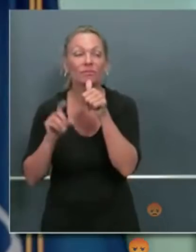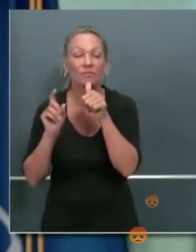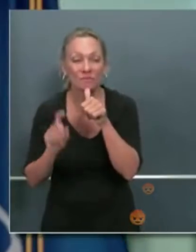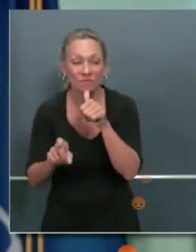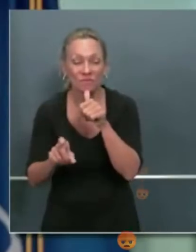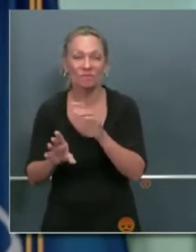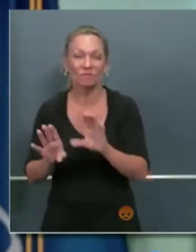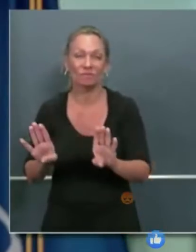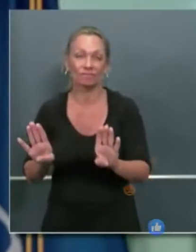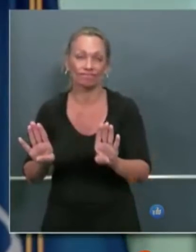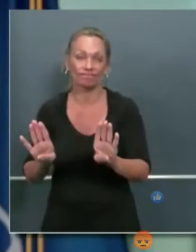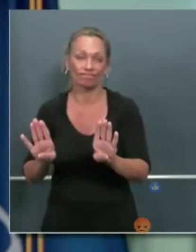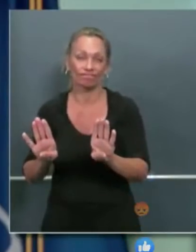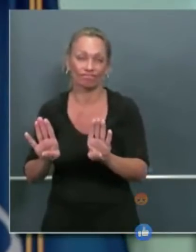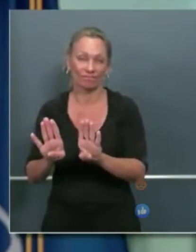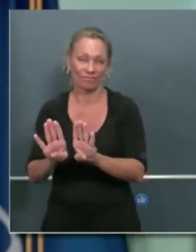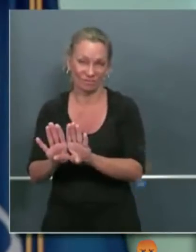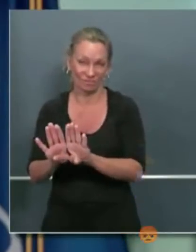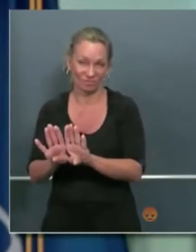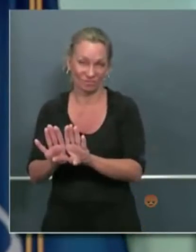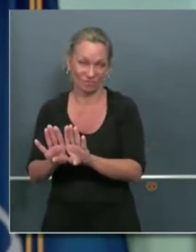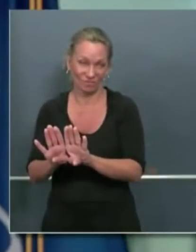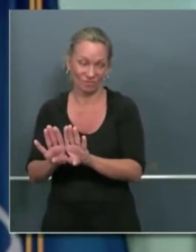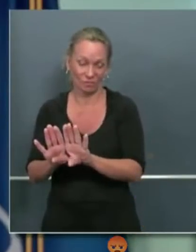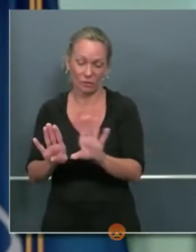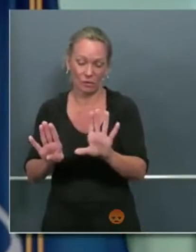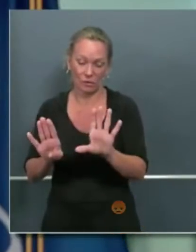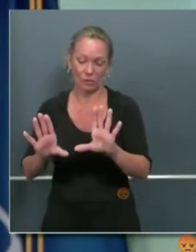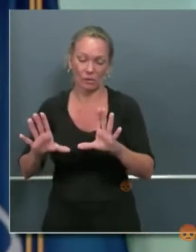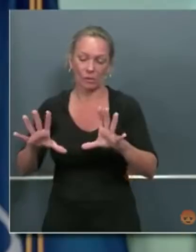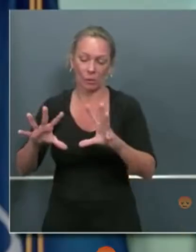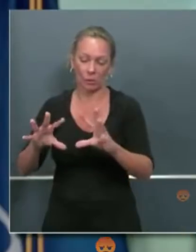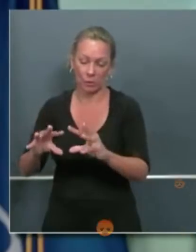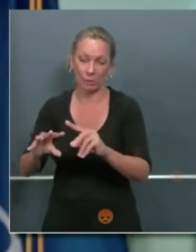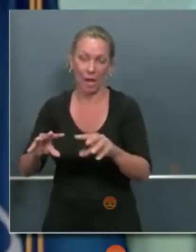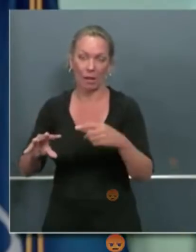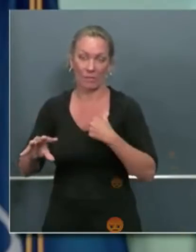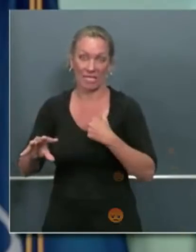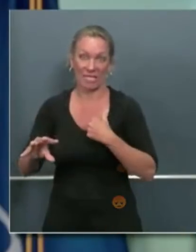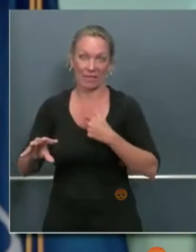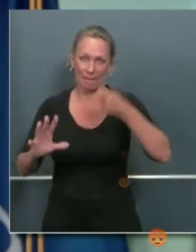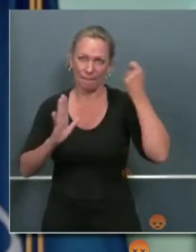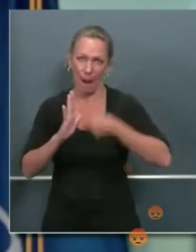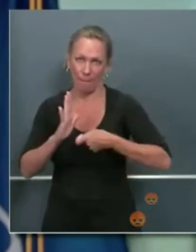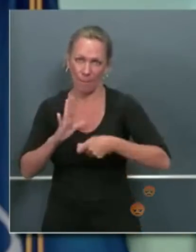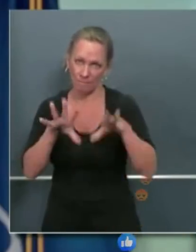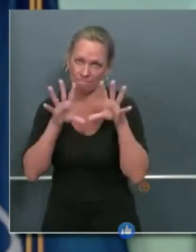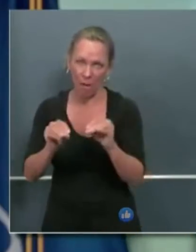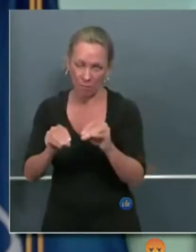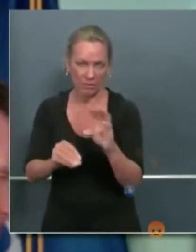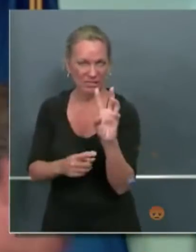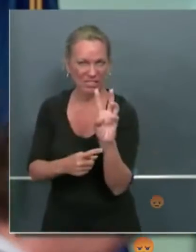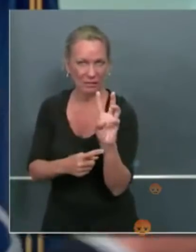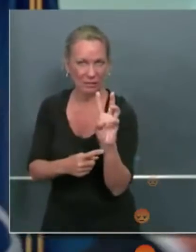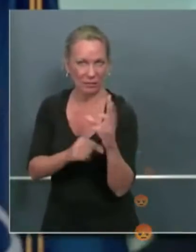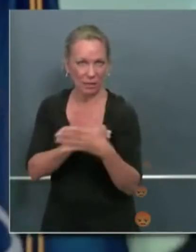Dr. Galley to talk about skilled nursing facilities and the issue of spending time with loved ones, particularly near the end of life.